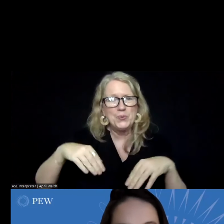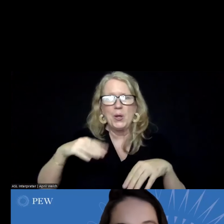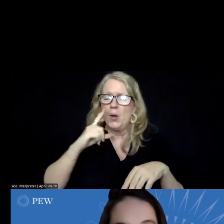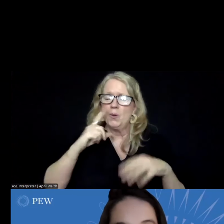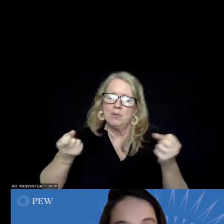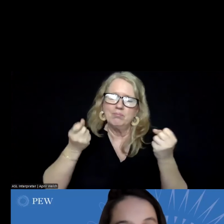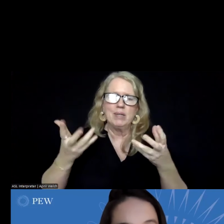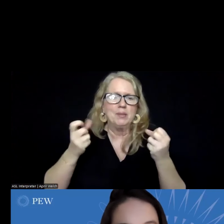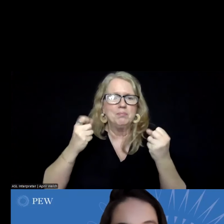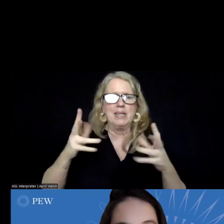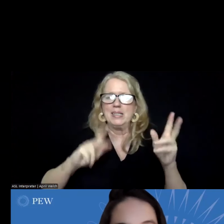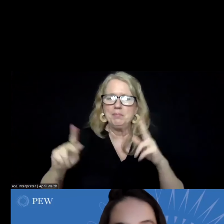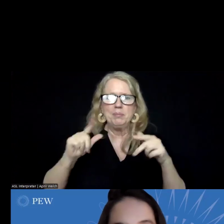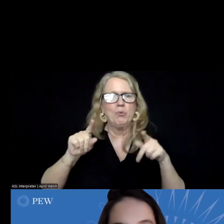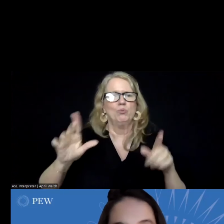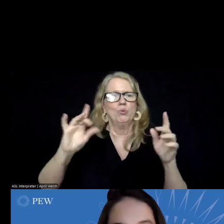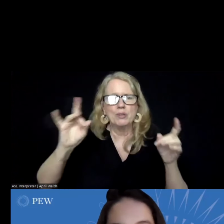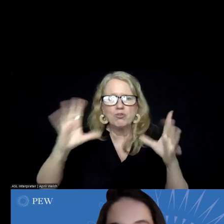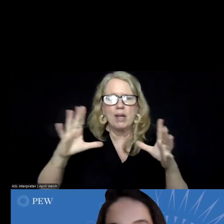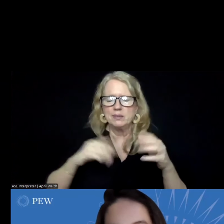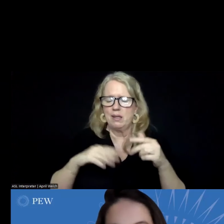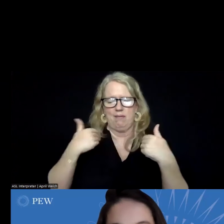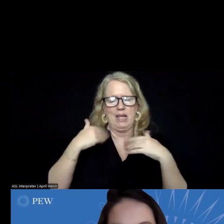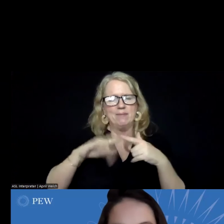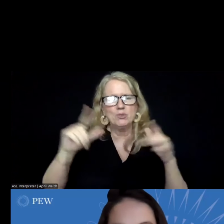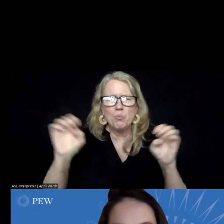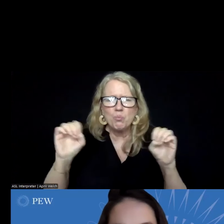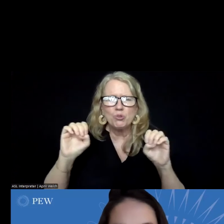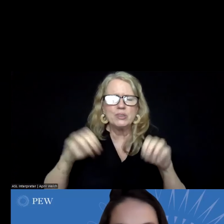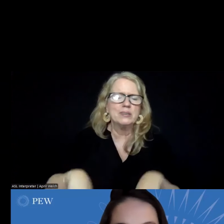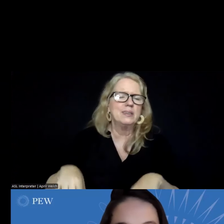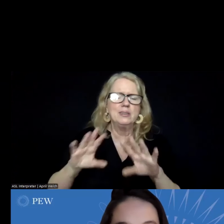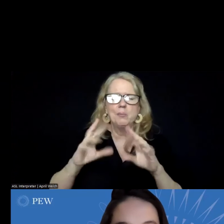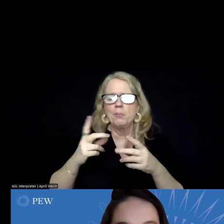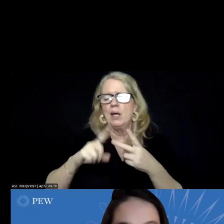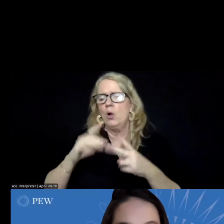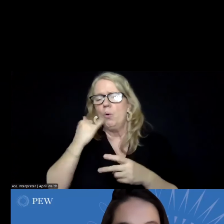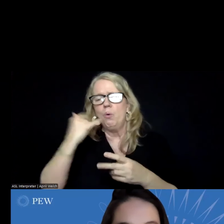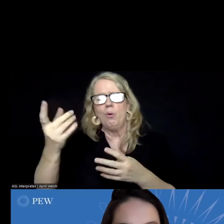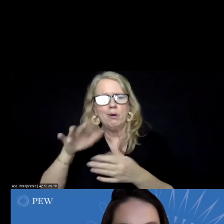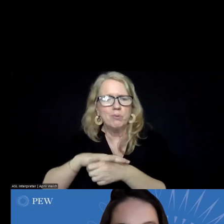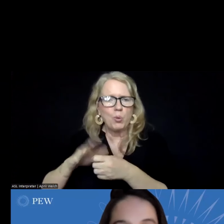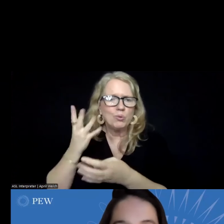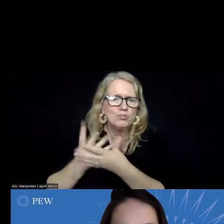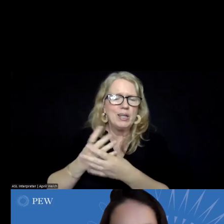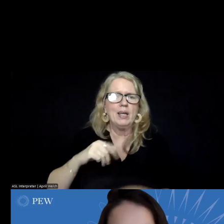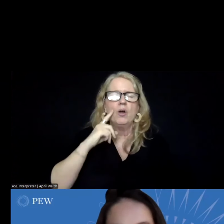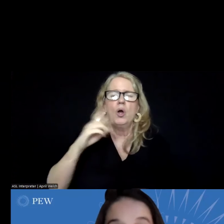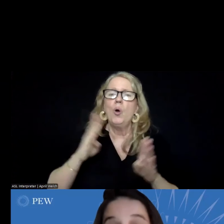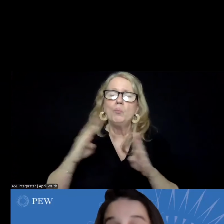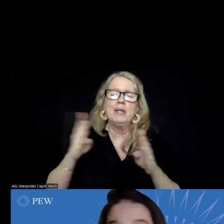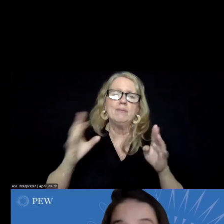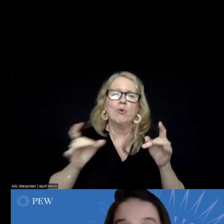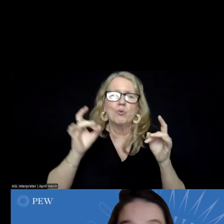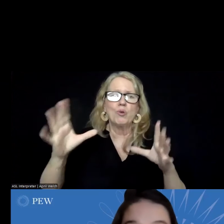many people in crisis often end up in emergency departments or local jails, while we know that behavioral crisis